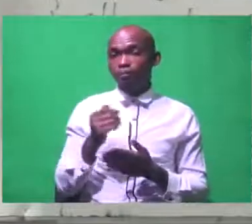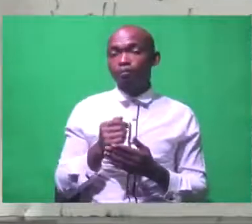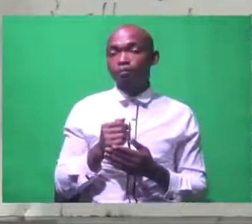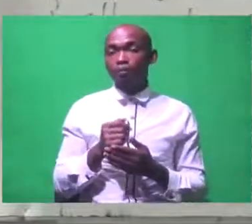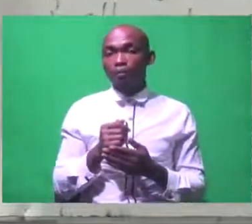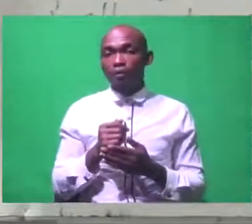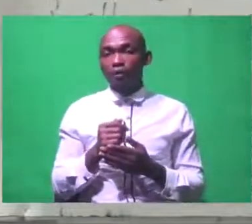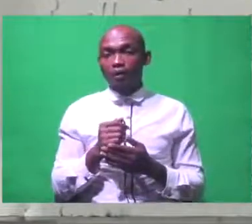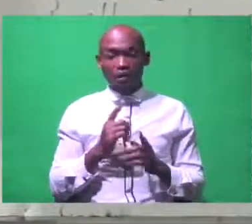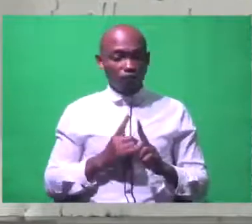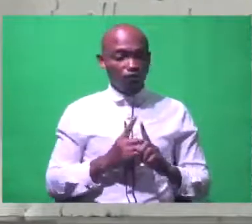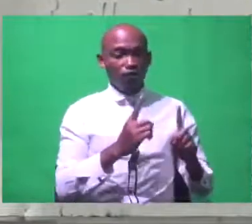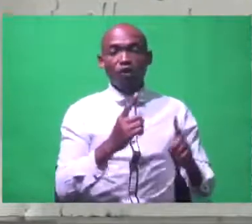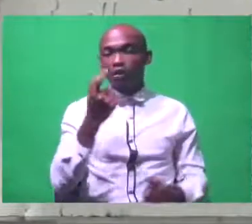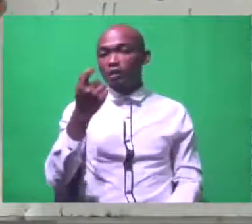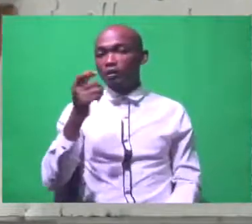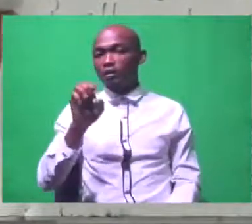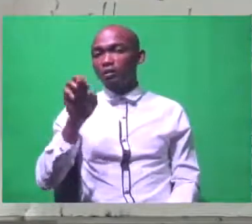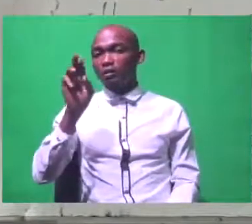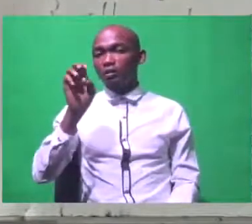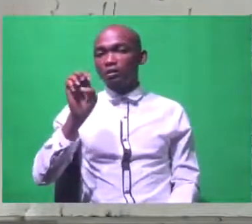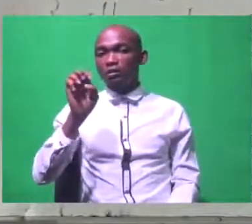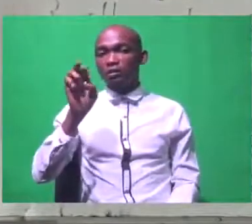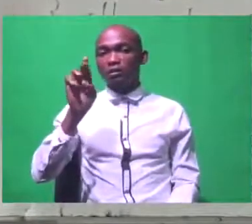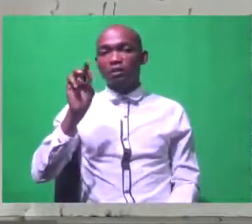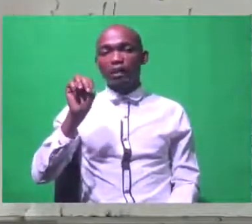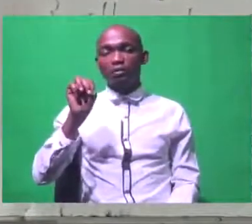the following terms